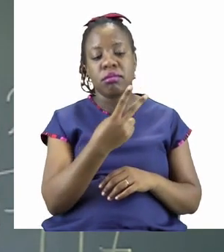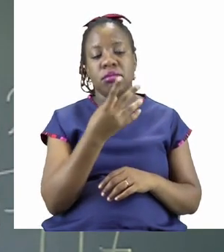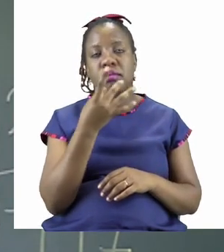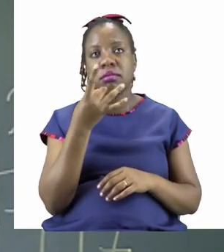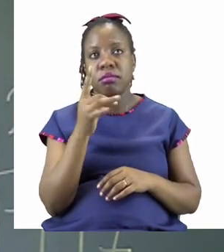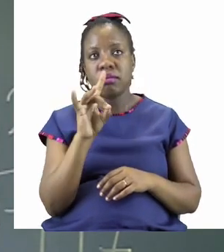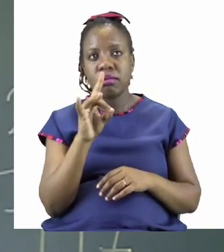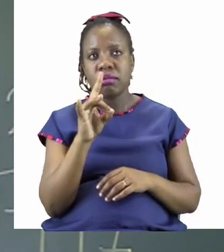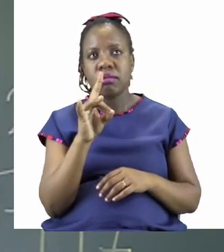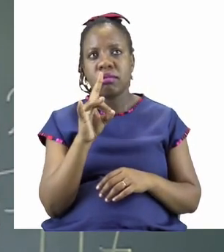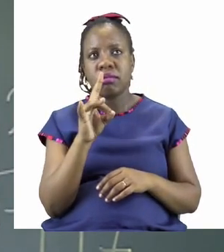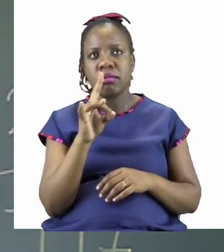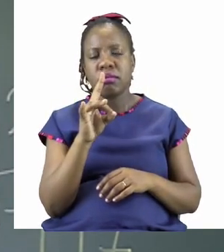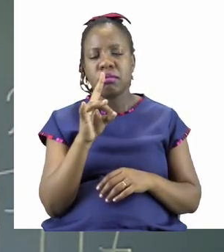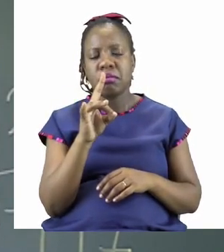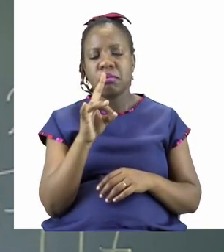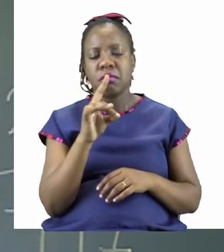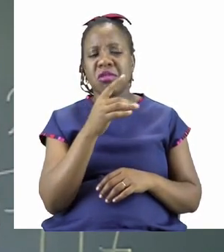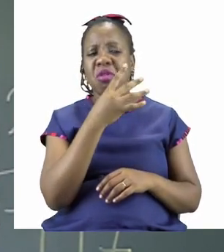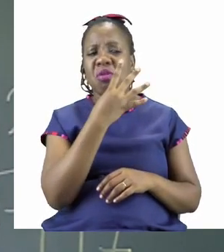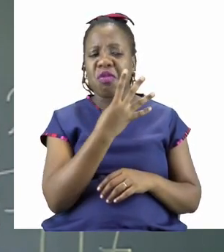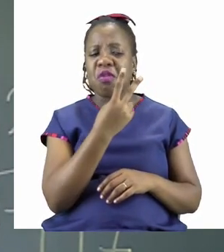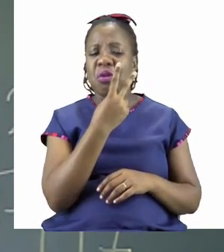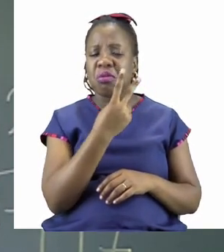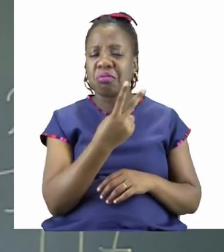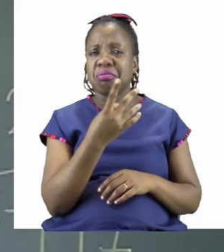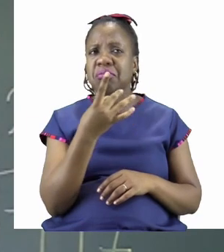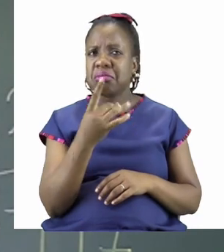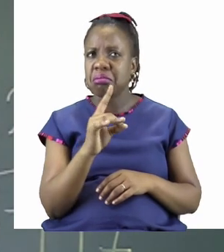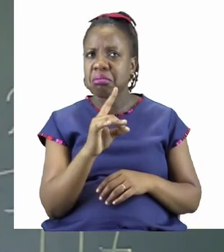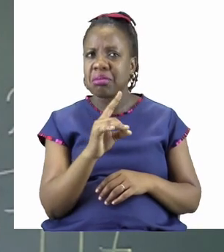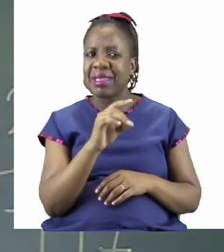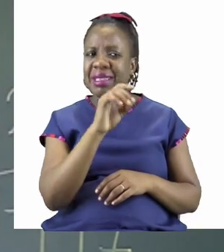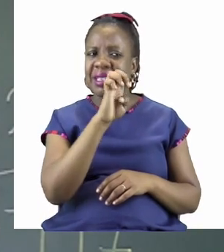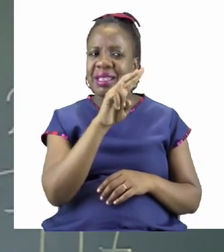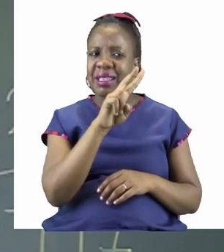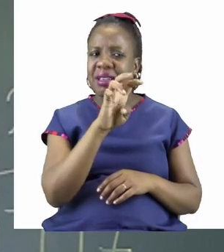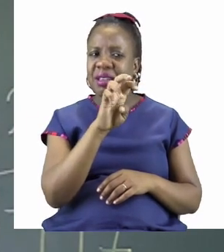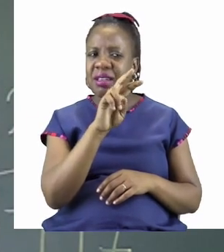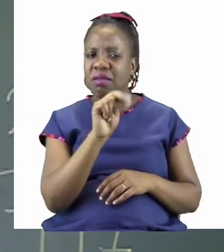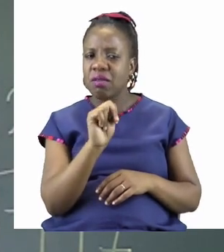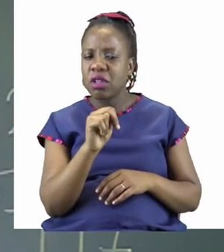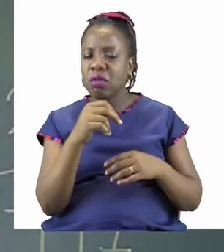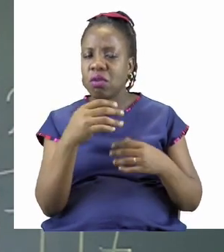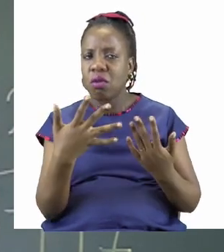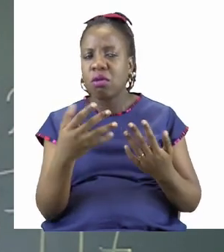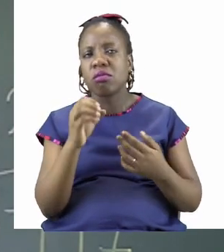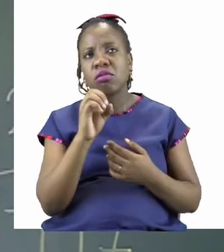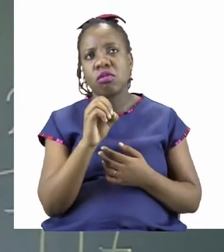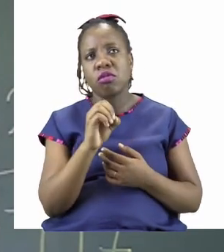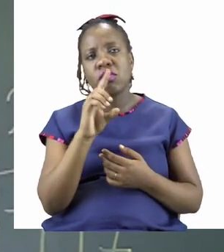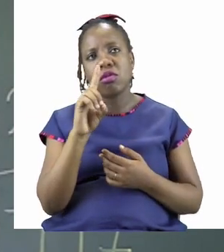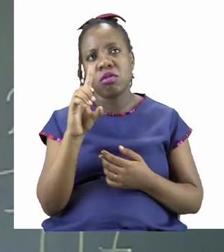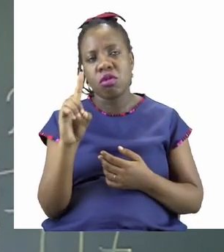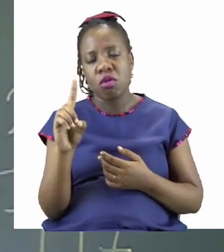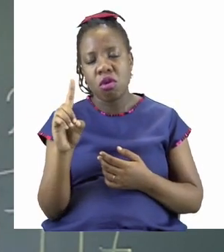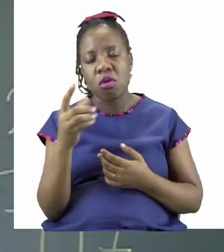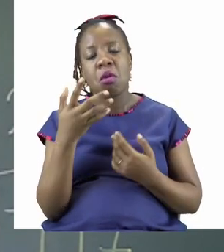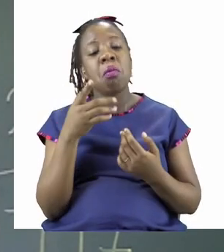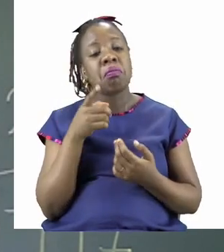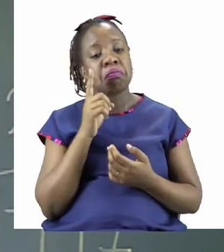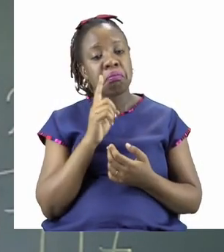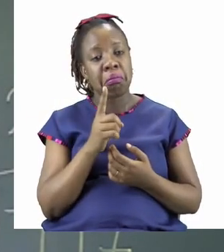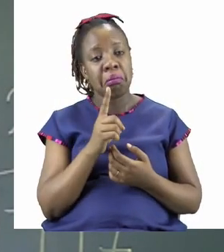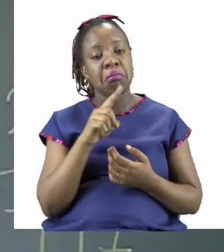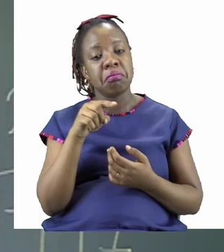428. Is 428 odd or even? It is an even number. So you have to go